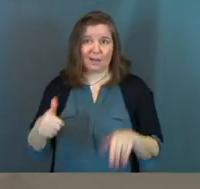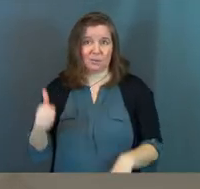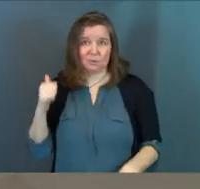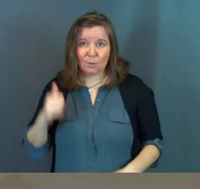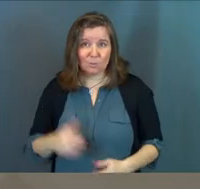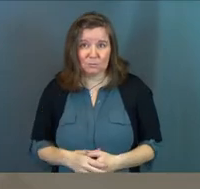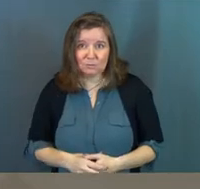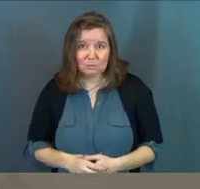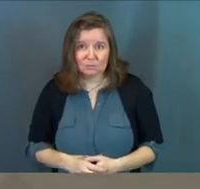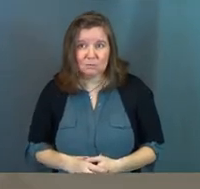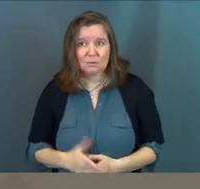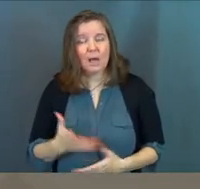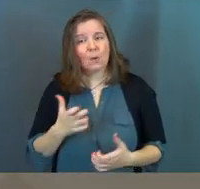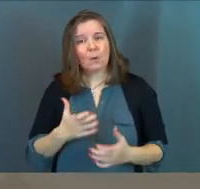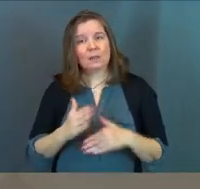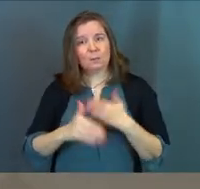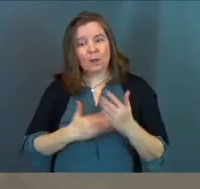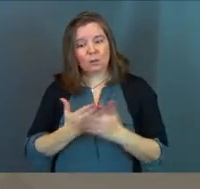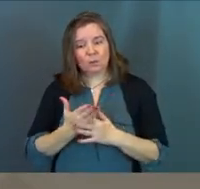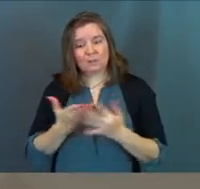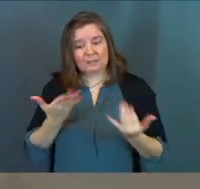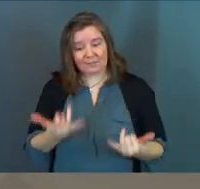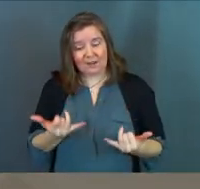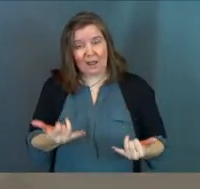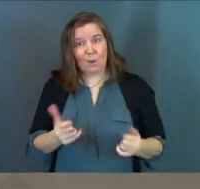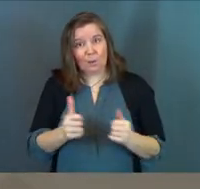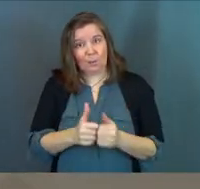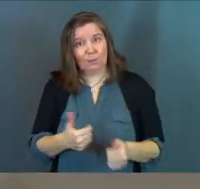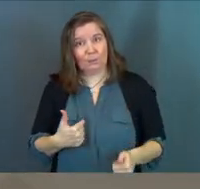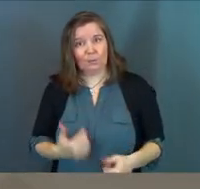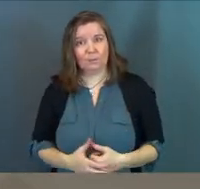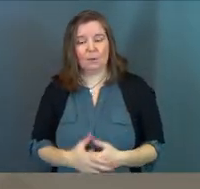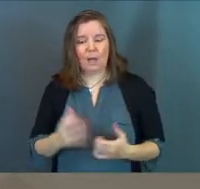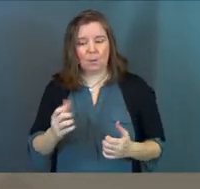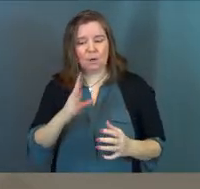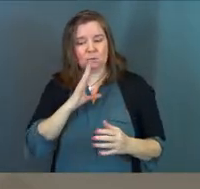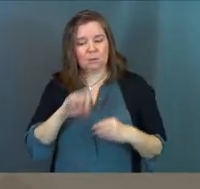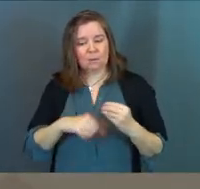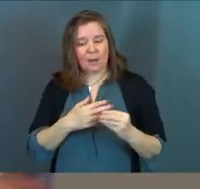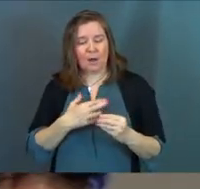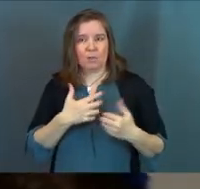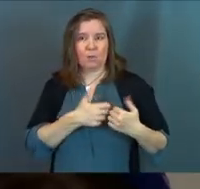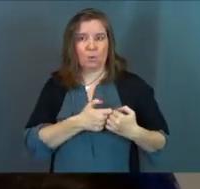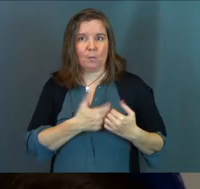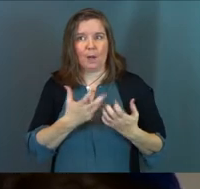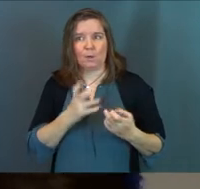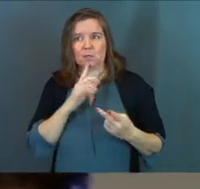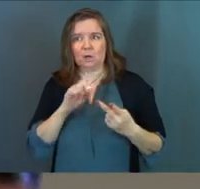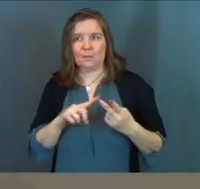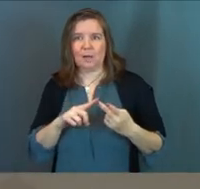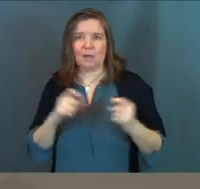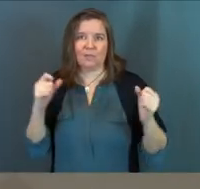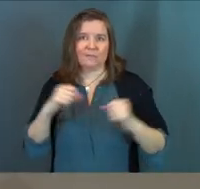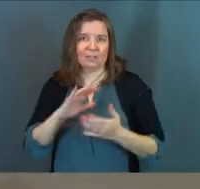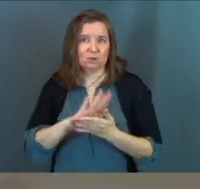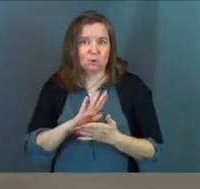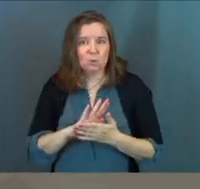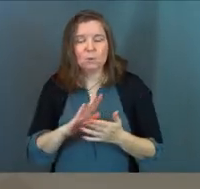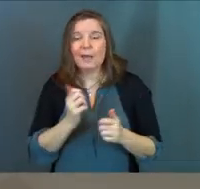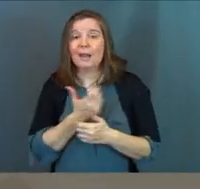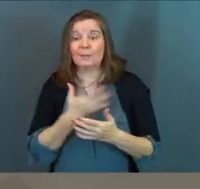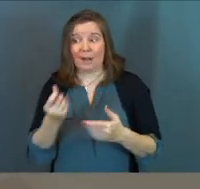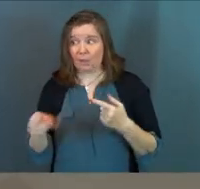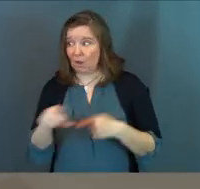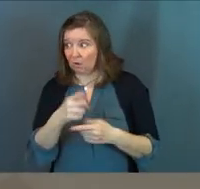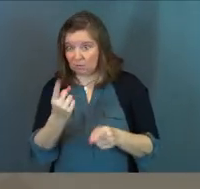house. I want them to process through that stuff now. I want to talk about their romances. I want to talk about their fights at school.